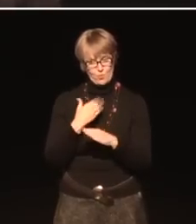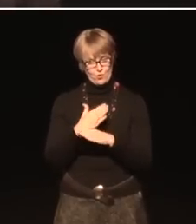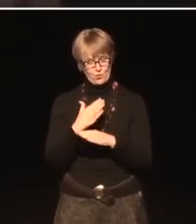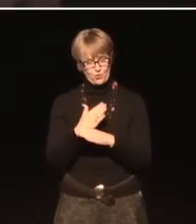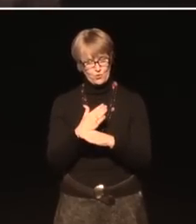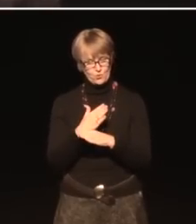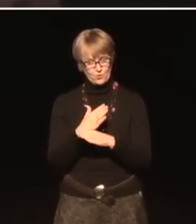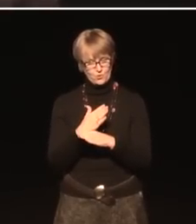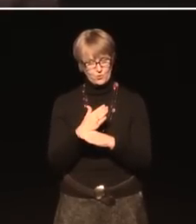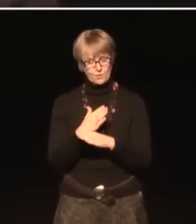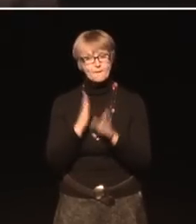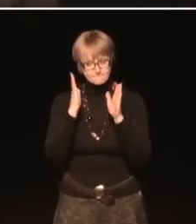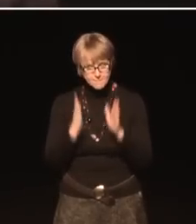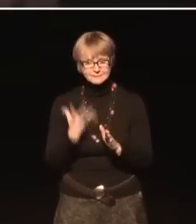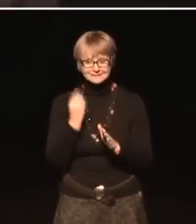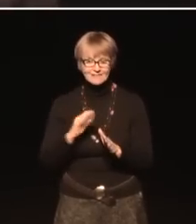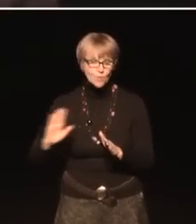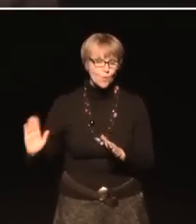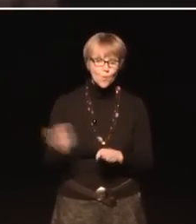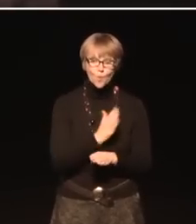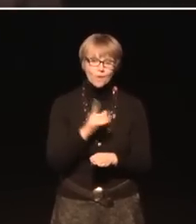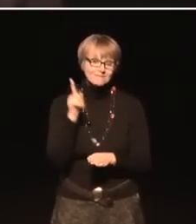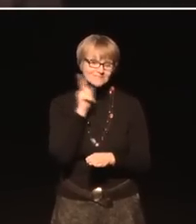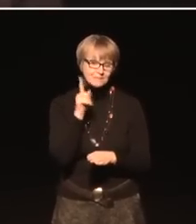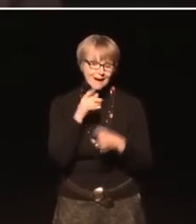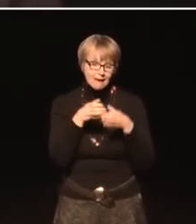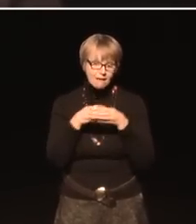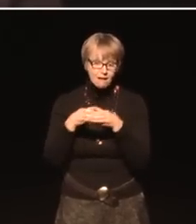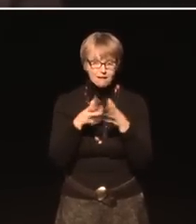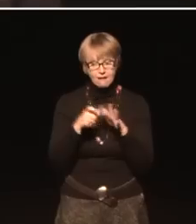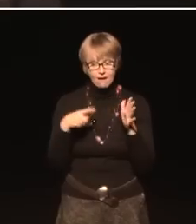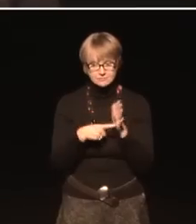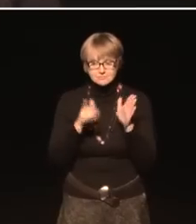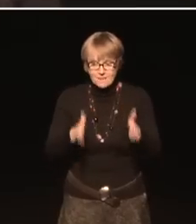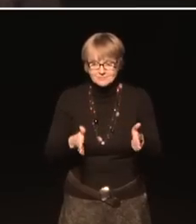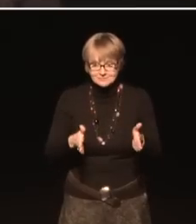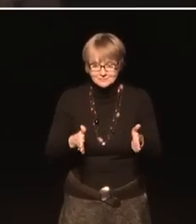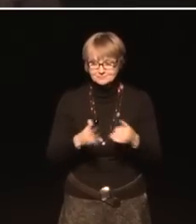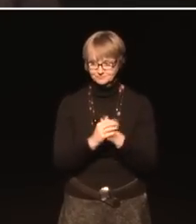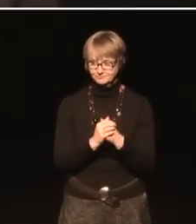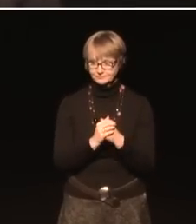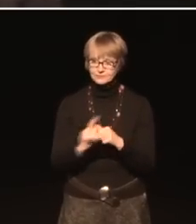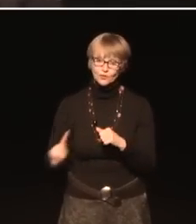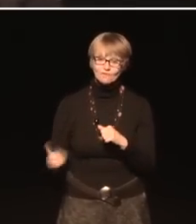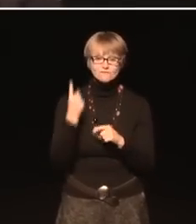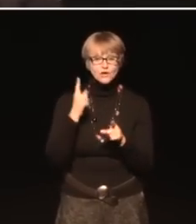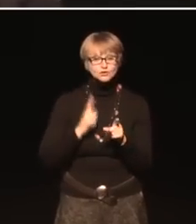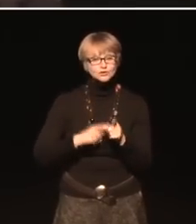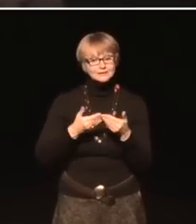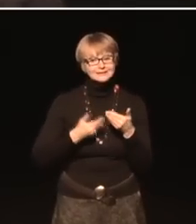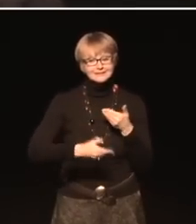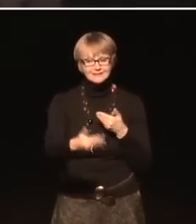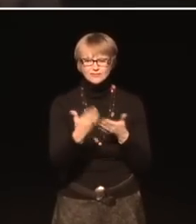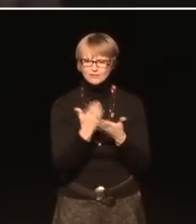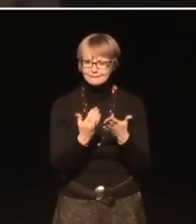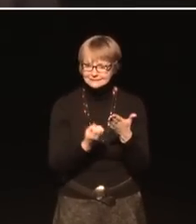for an all-female cast. The first year of our project will be development. We'll be